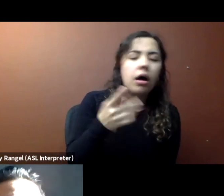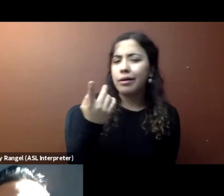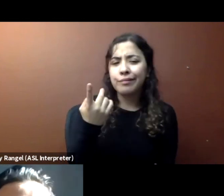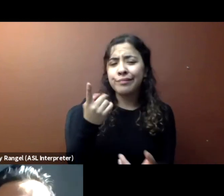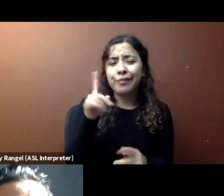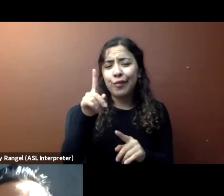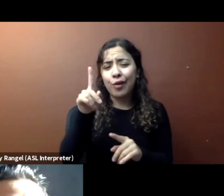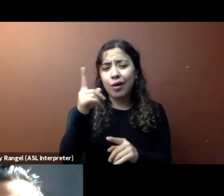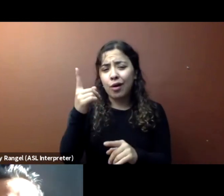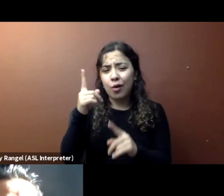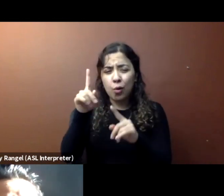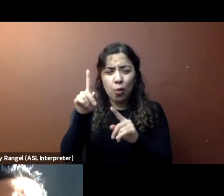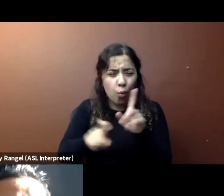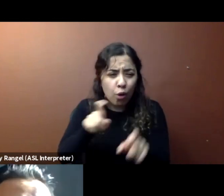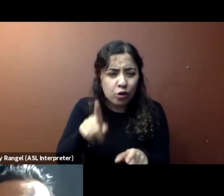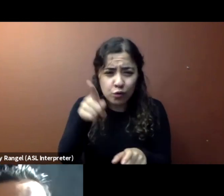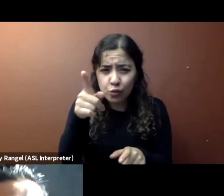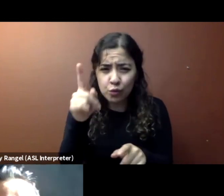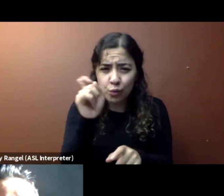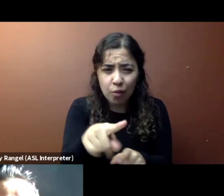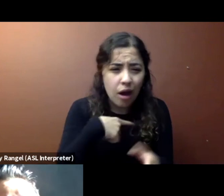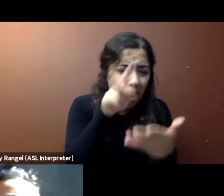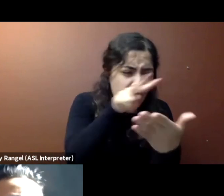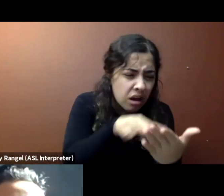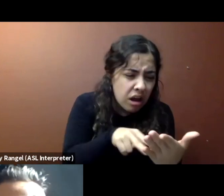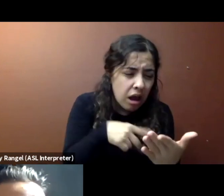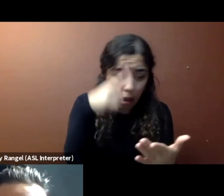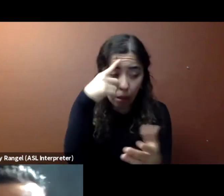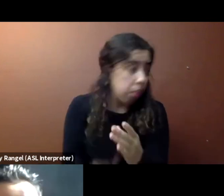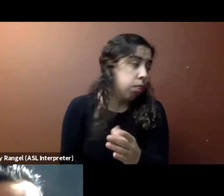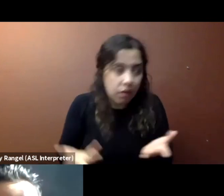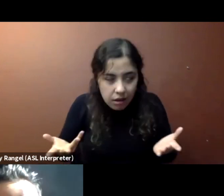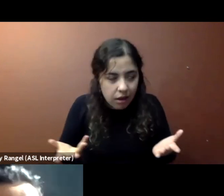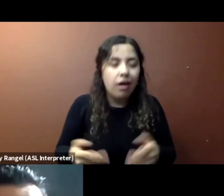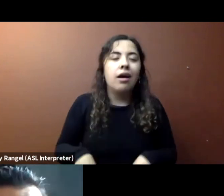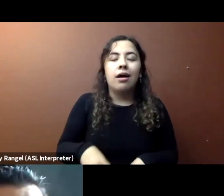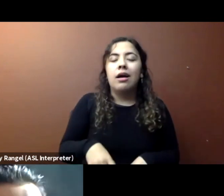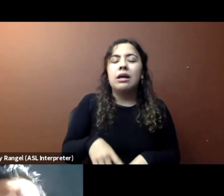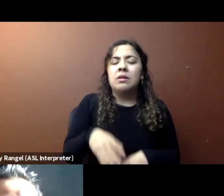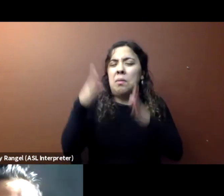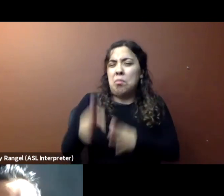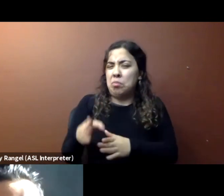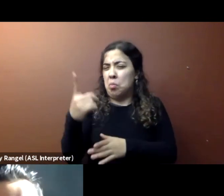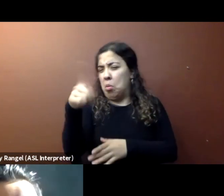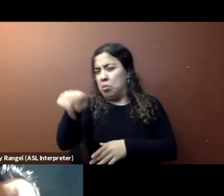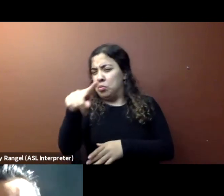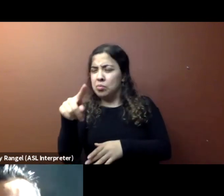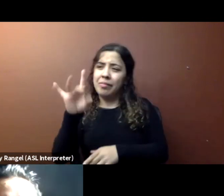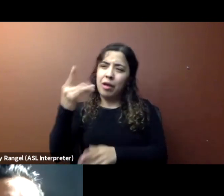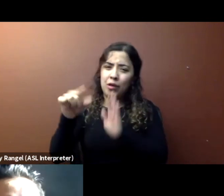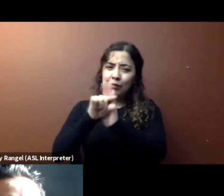I know one of the questions I was remembering is someone was talking about being an 8th grade teacher and wanting to teach poetry,